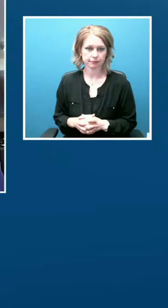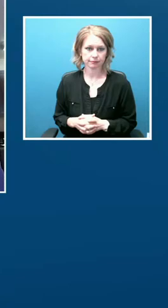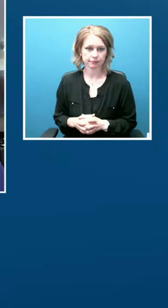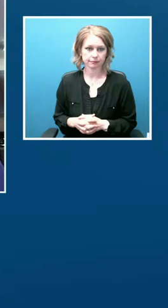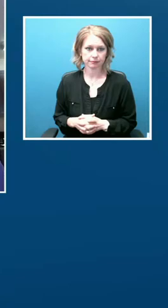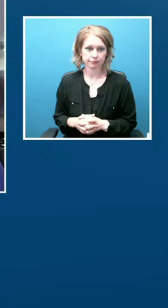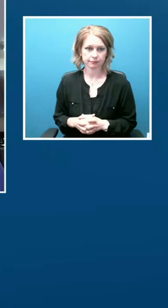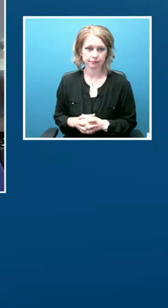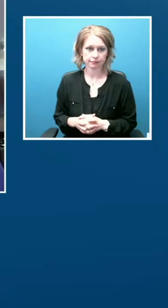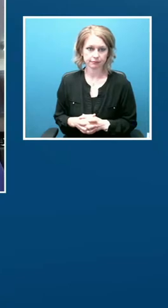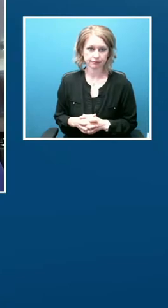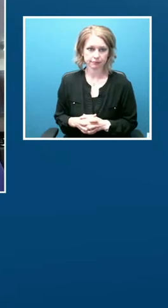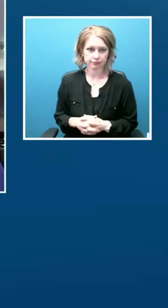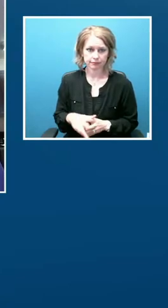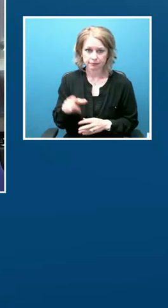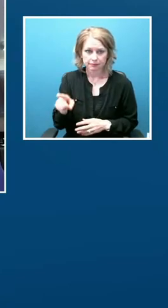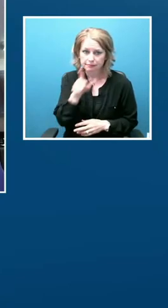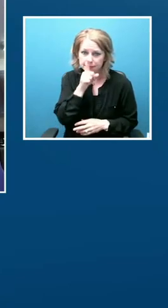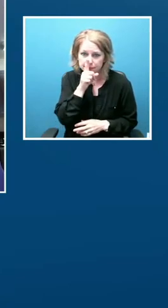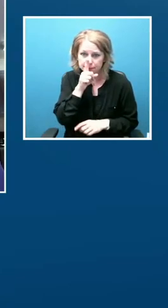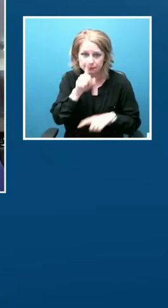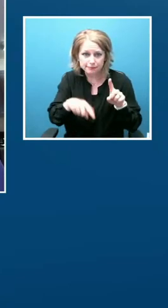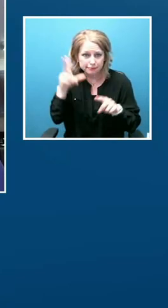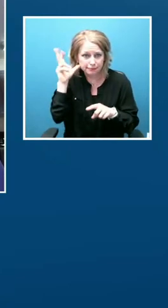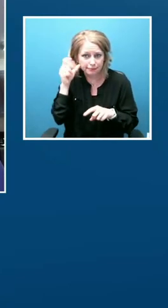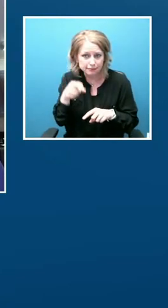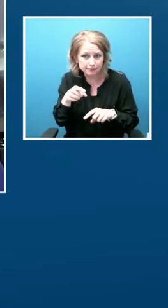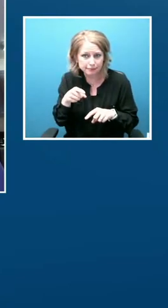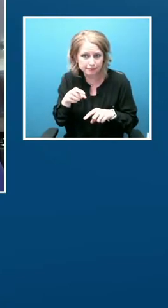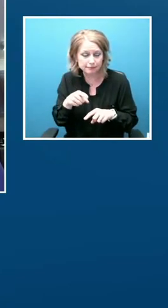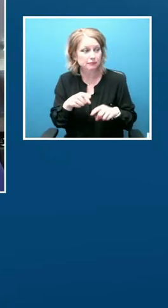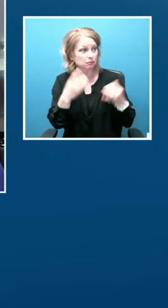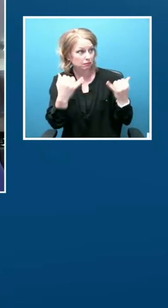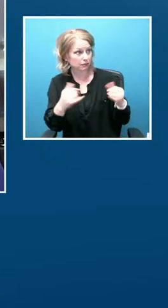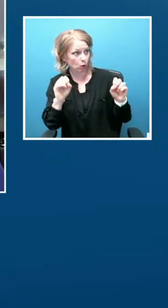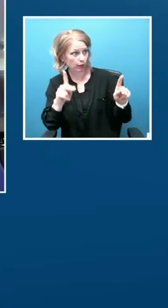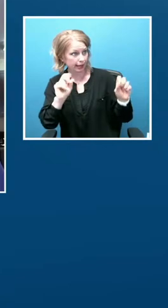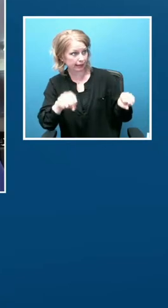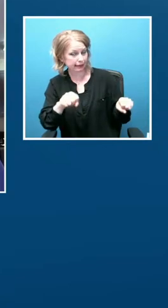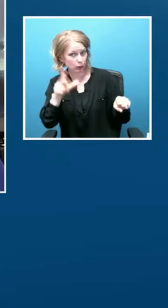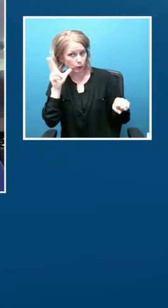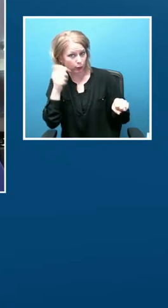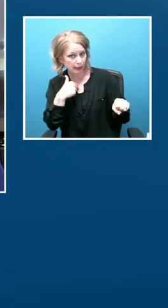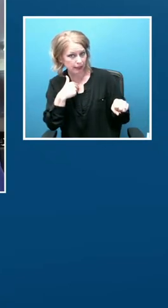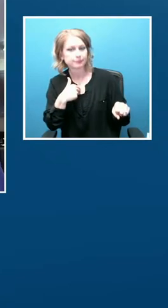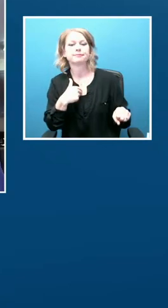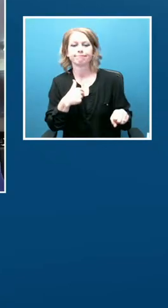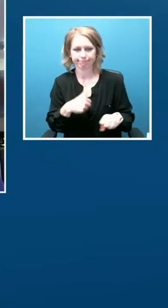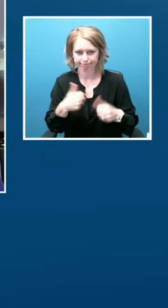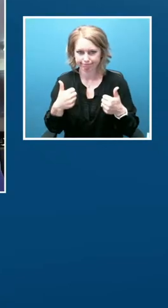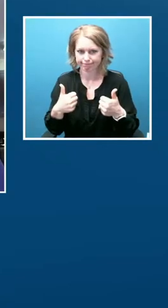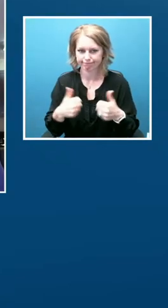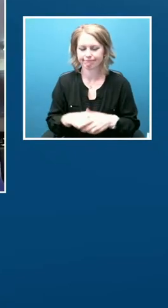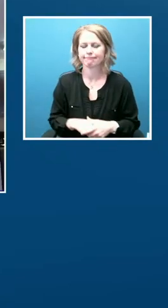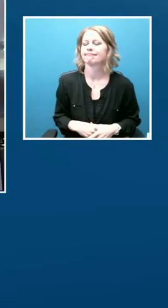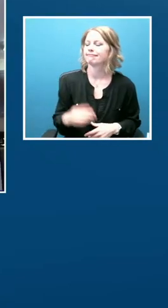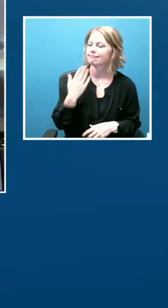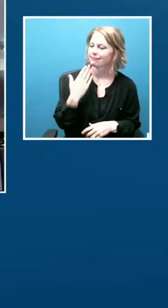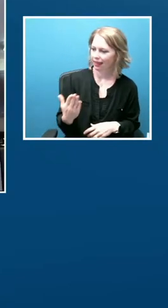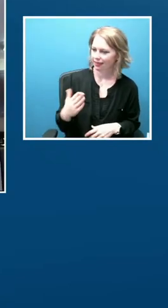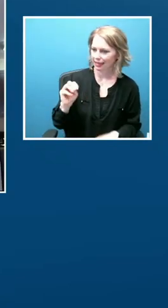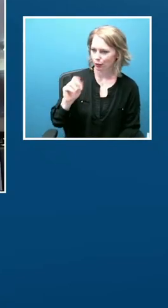Rick, are you muted? Am I okay? Can you hear me? Yes, sir. Thank you, Mr. Chairman. I would like